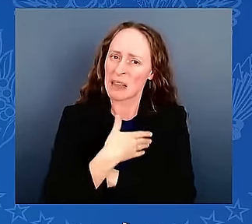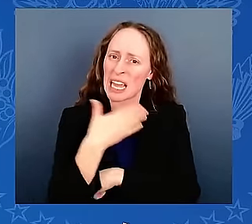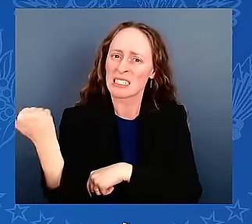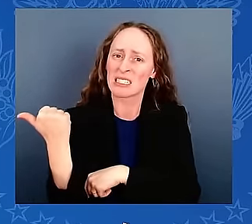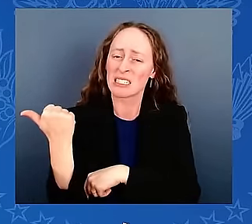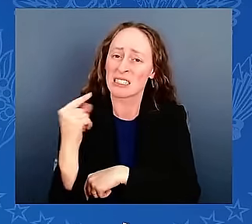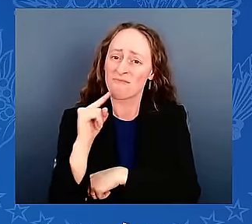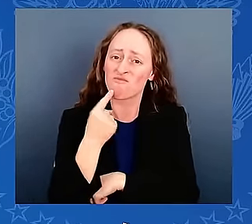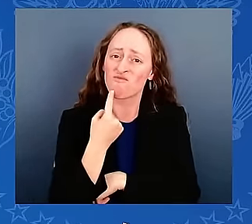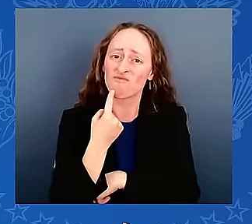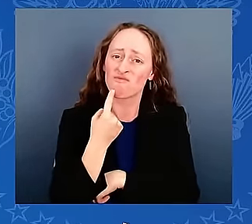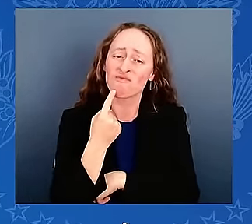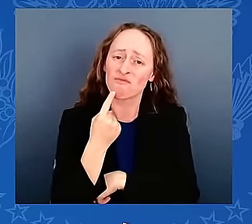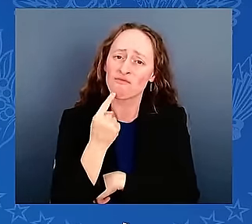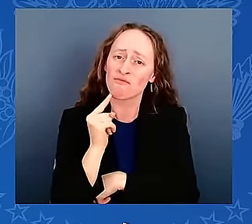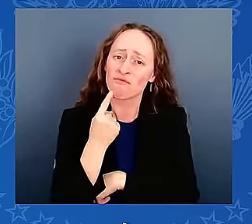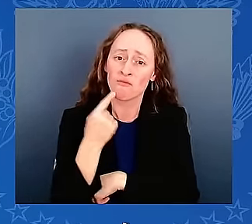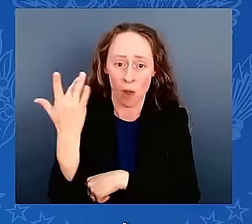president.